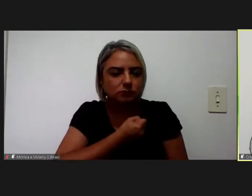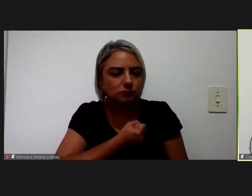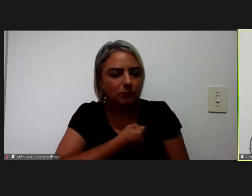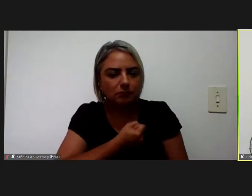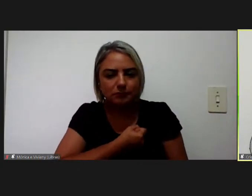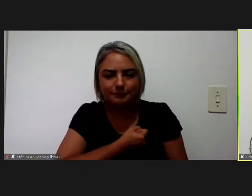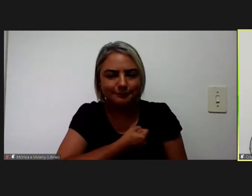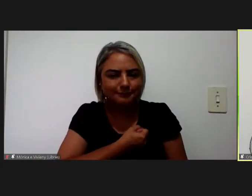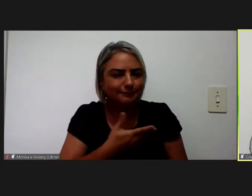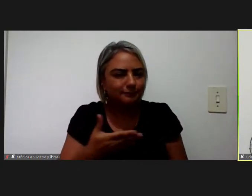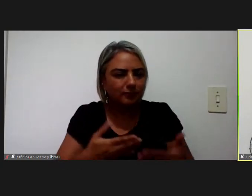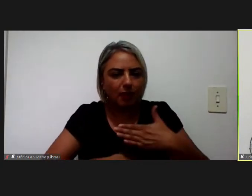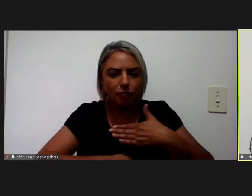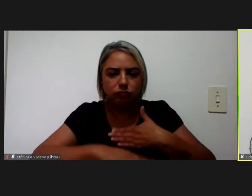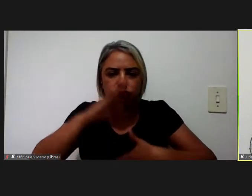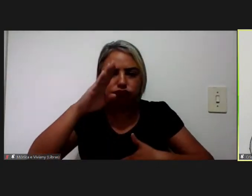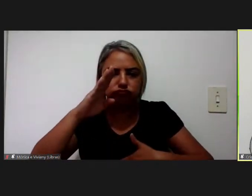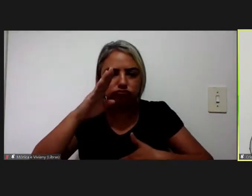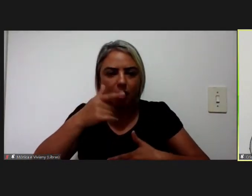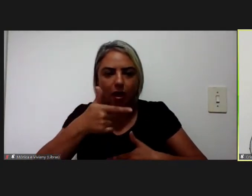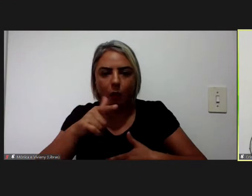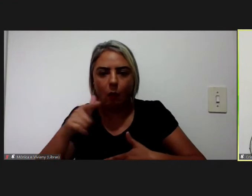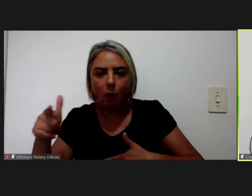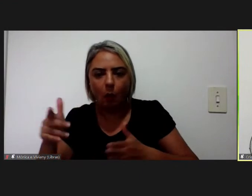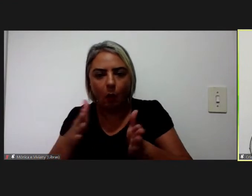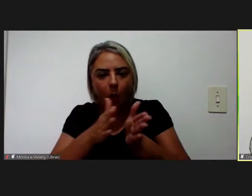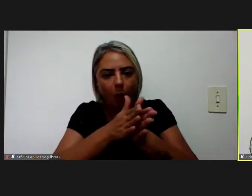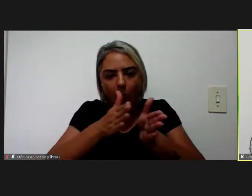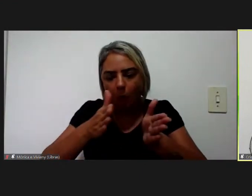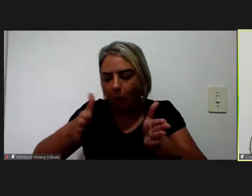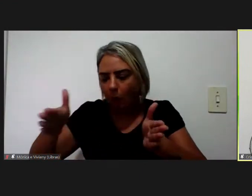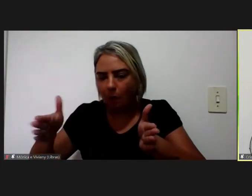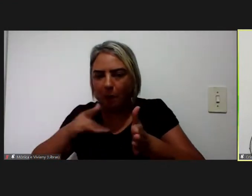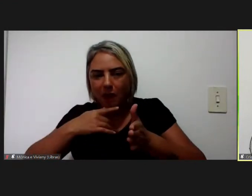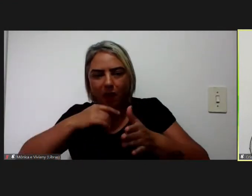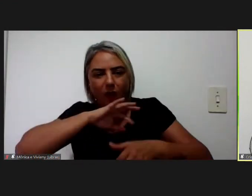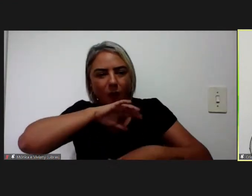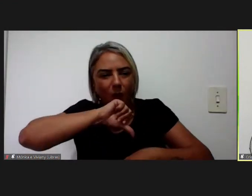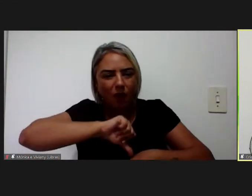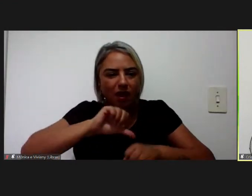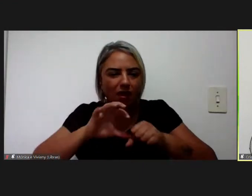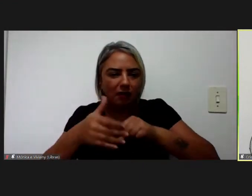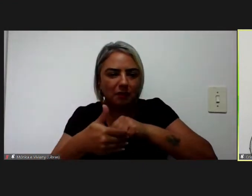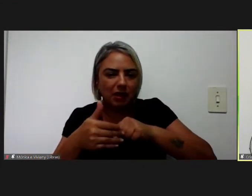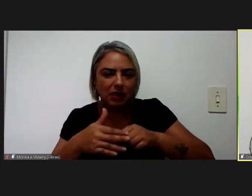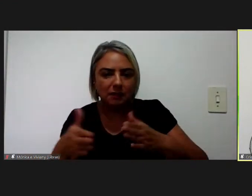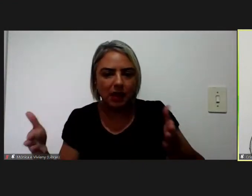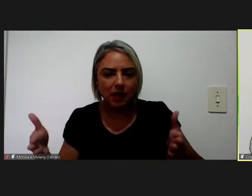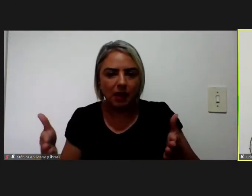the number was something very high when we